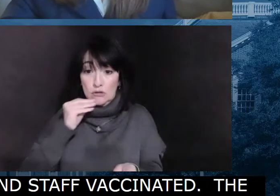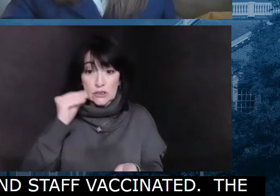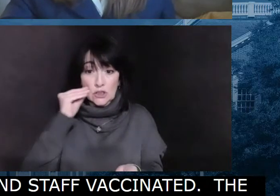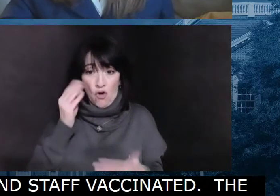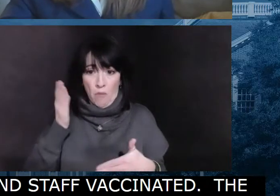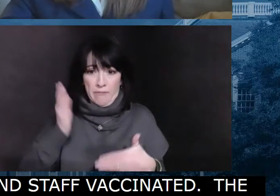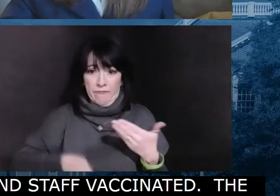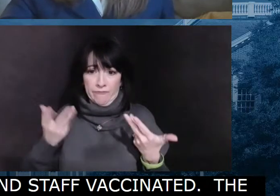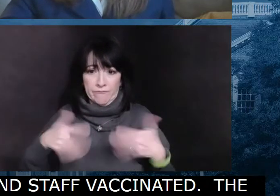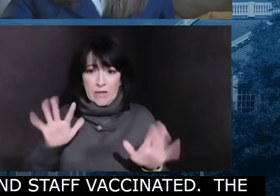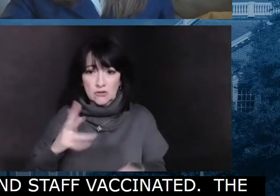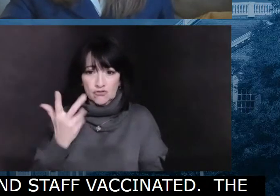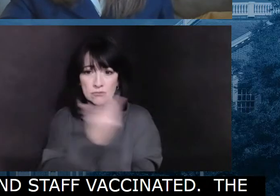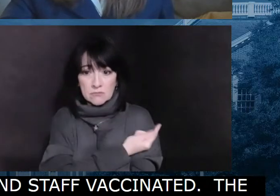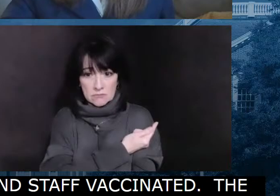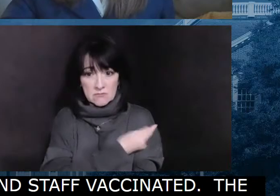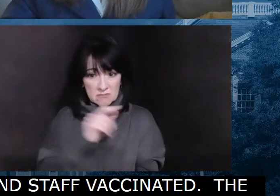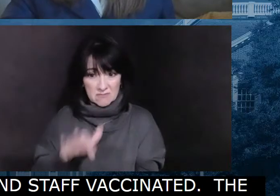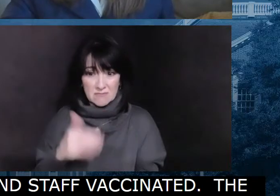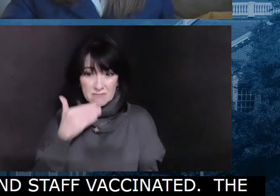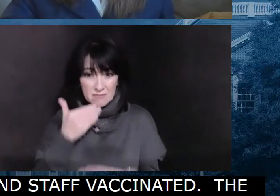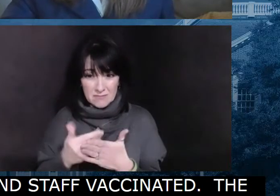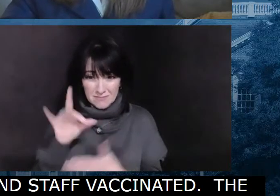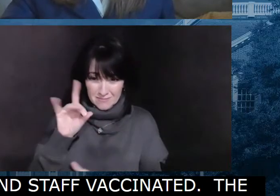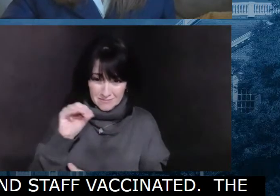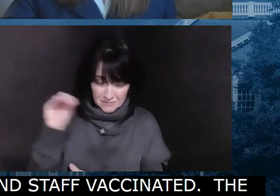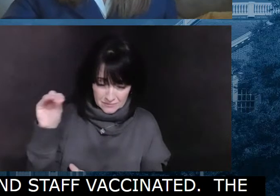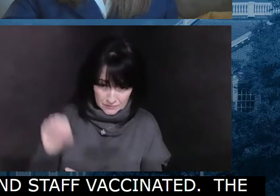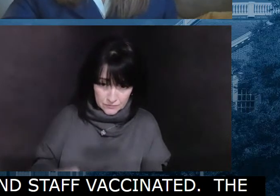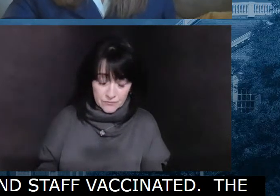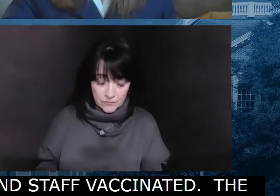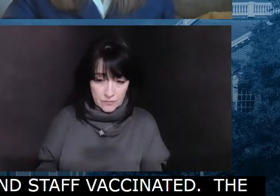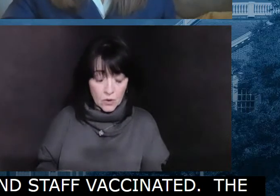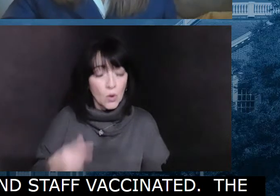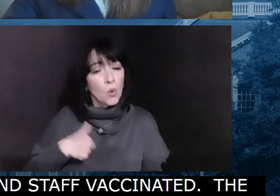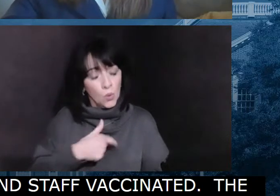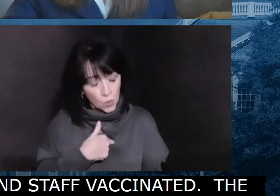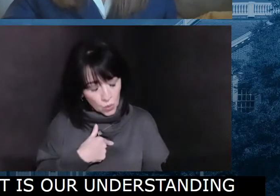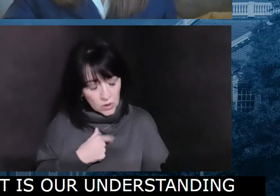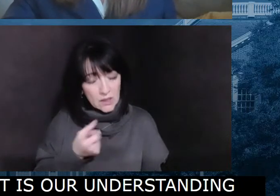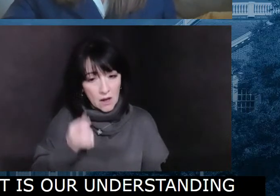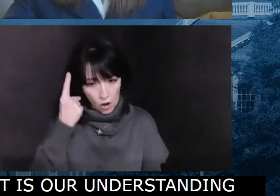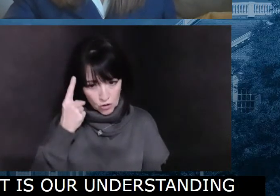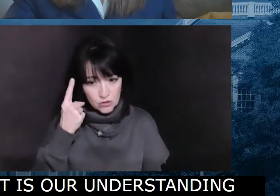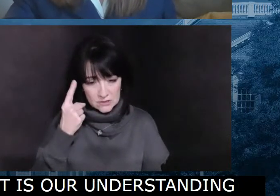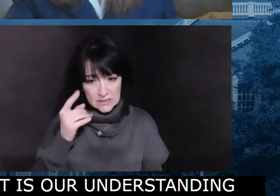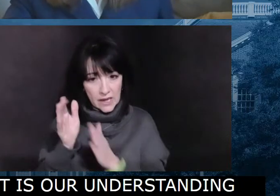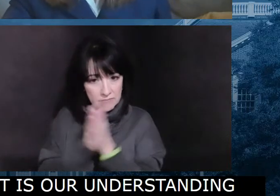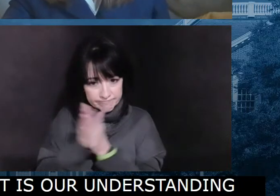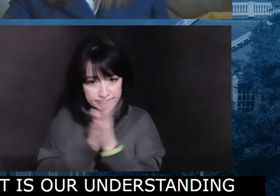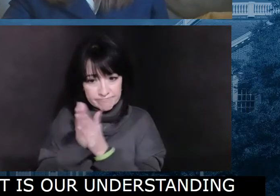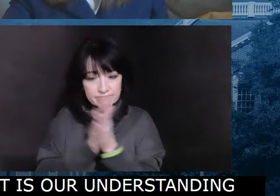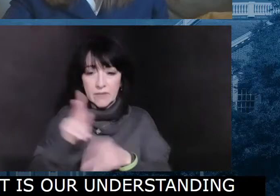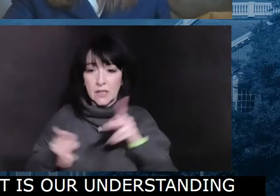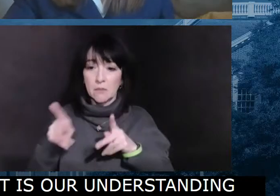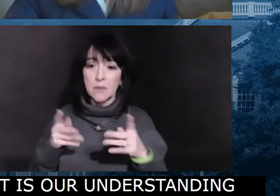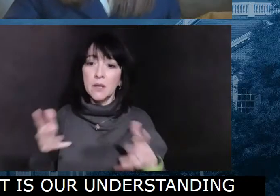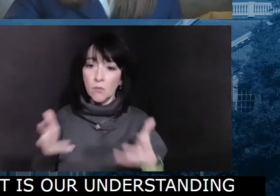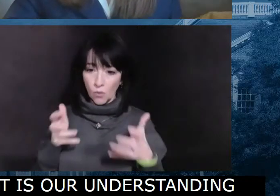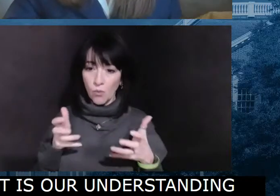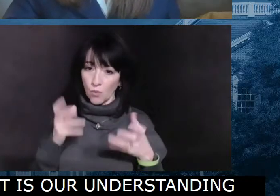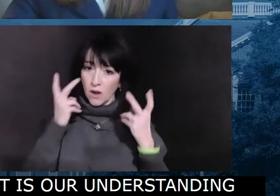to allow for visitation. We know it's extremely important for residents and